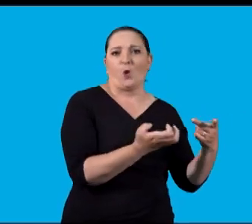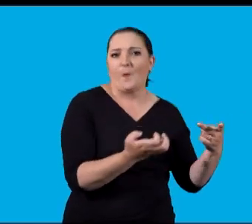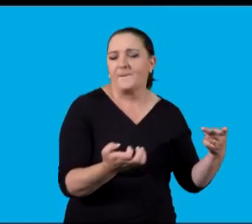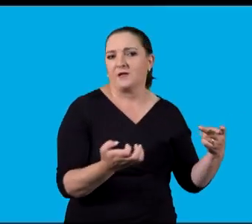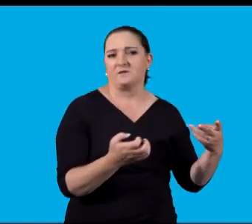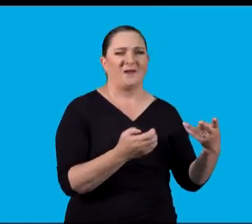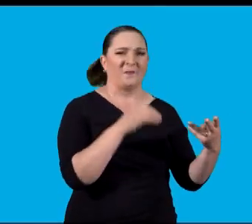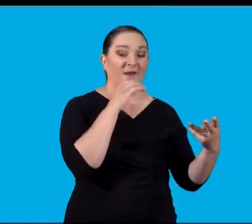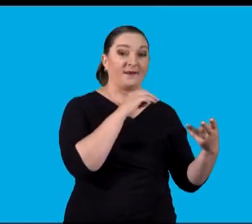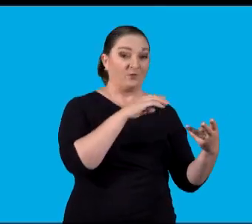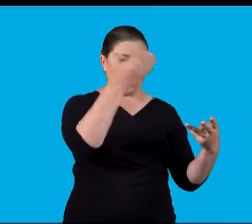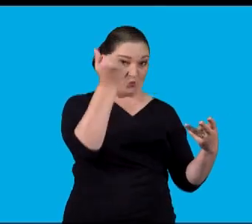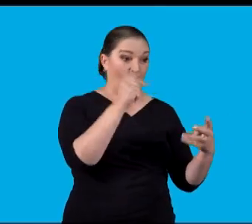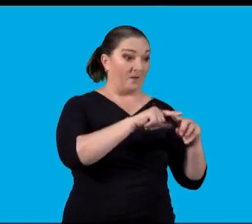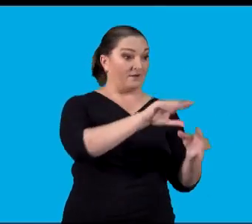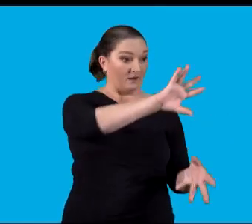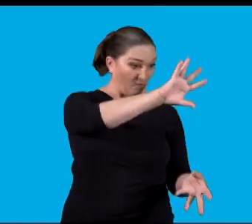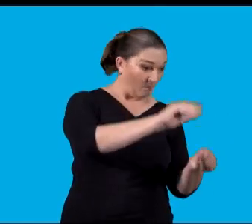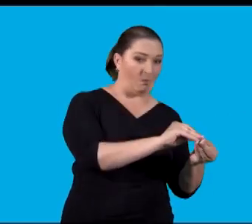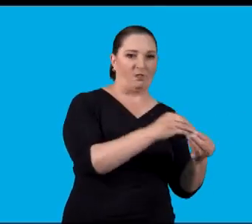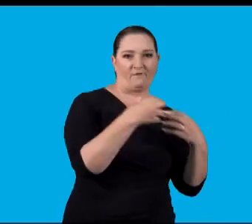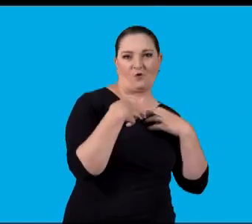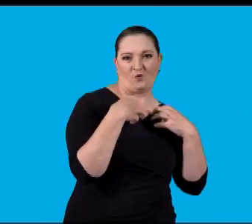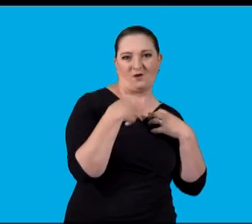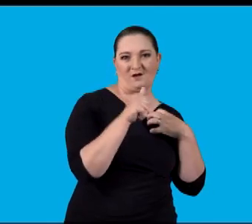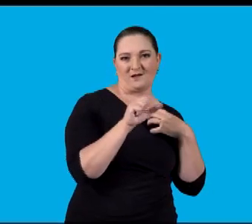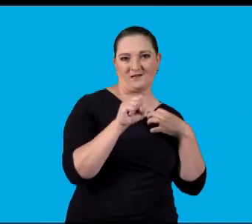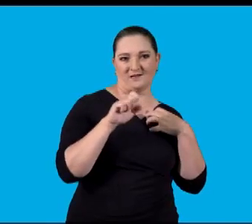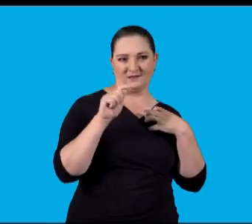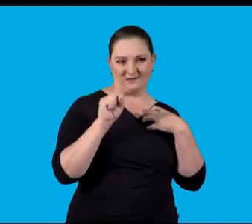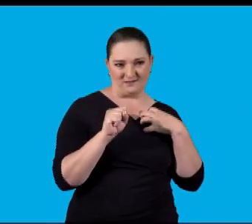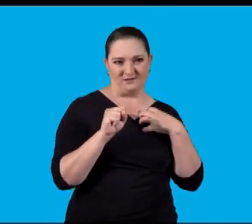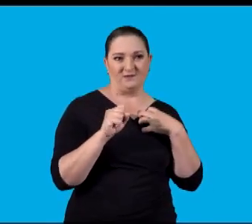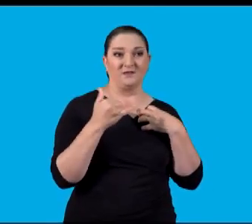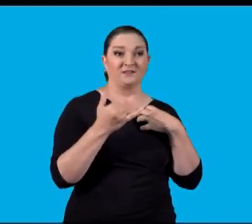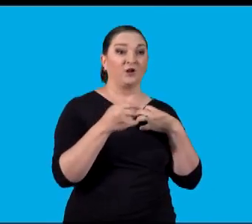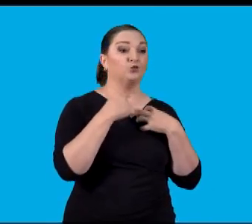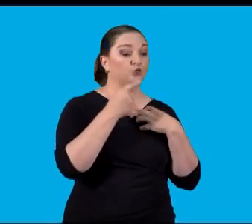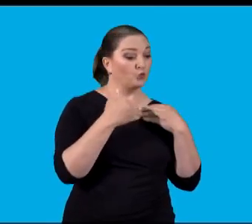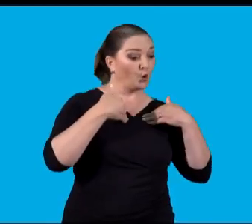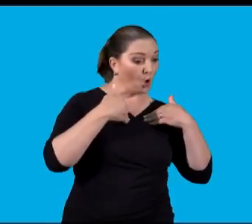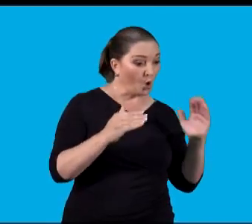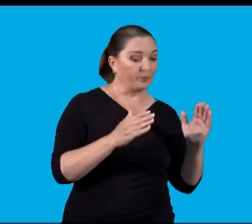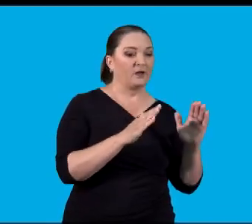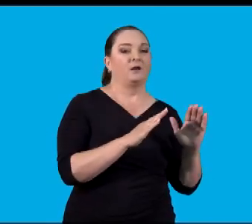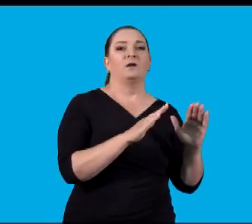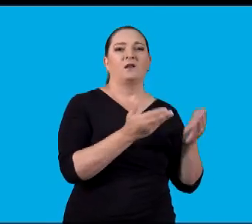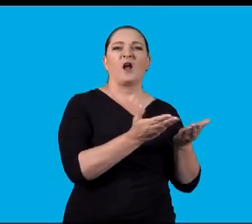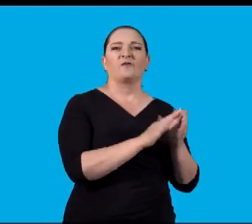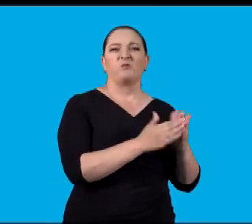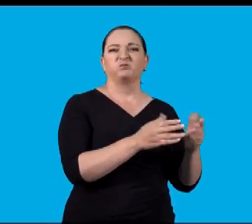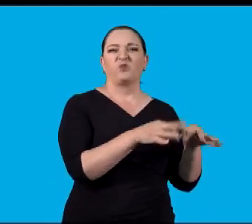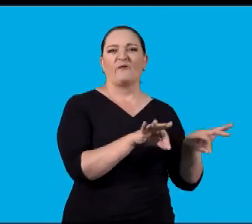fixed assets in here. Now, I've opened a fixed asset account at book value. You would understand that